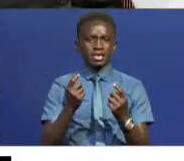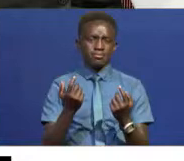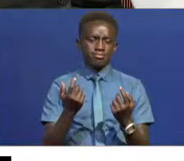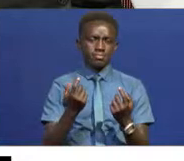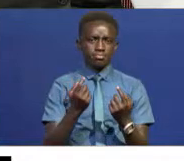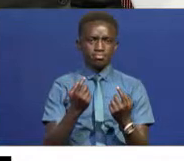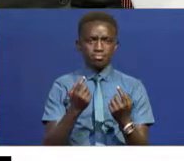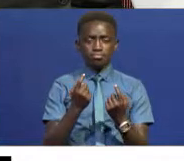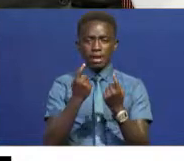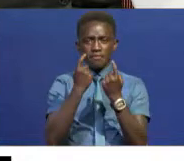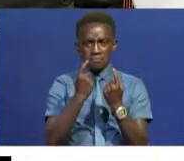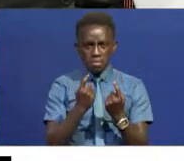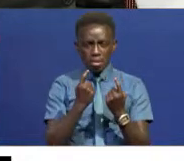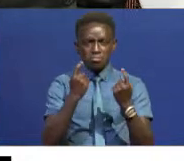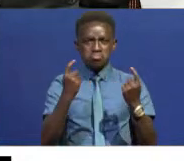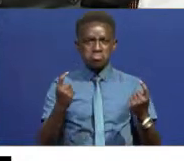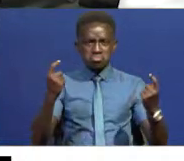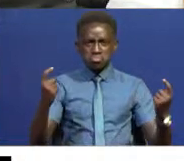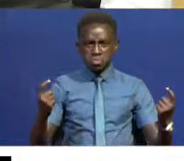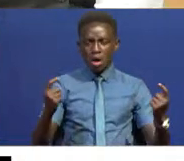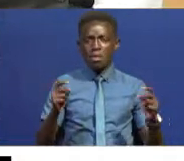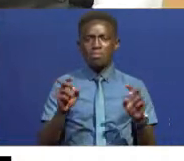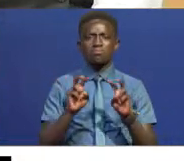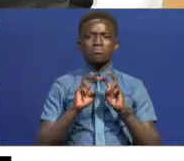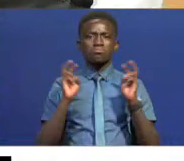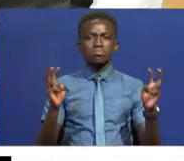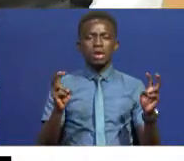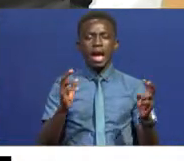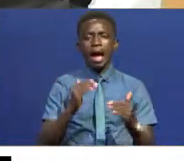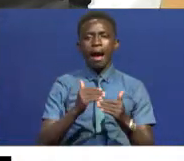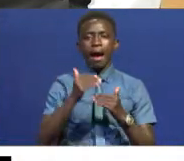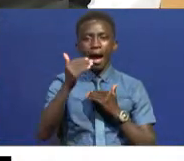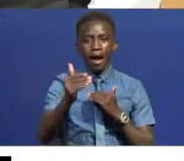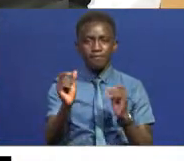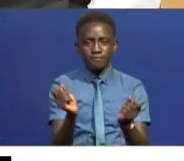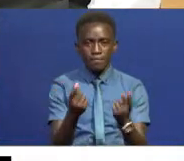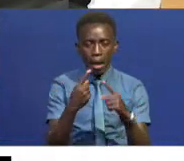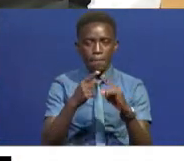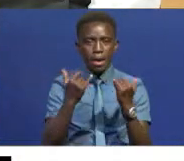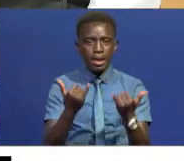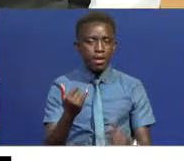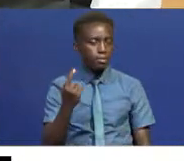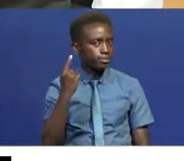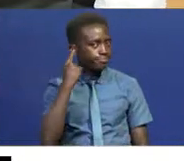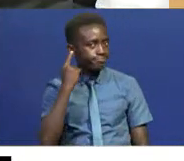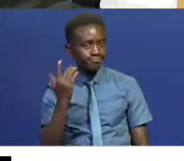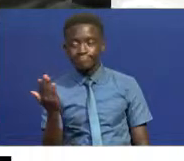the event. But right now, we cross over and listen in.